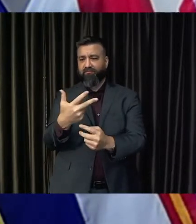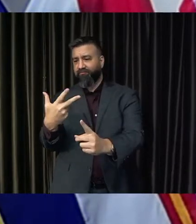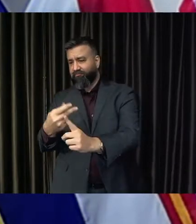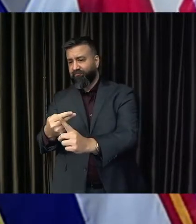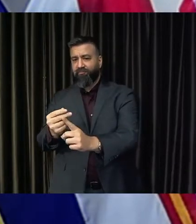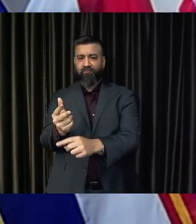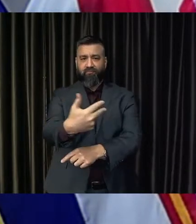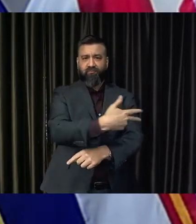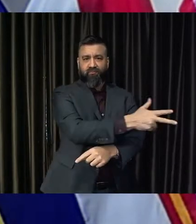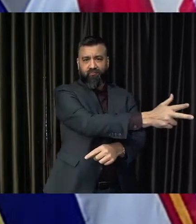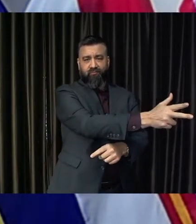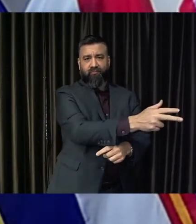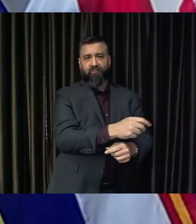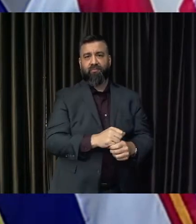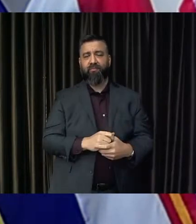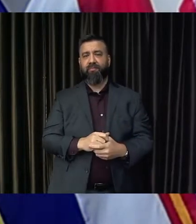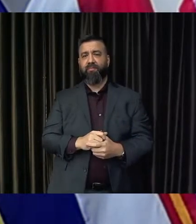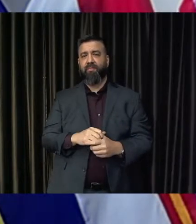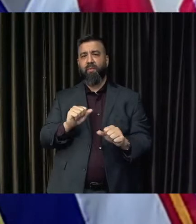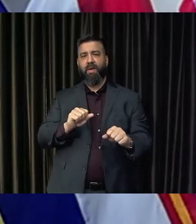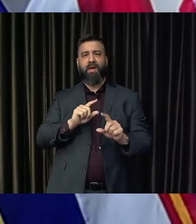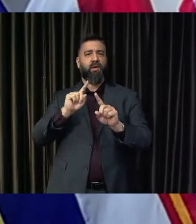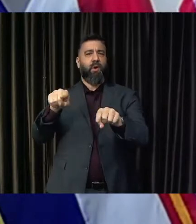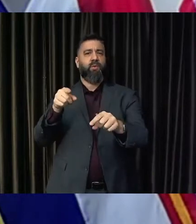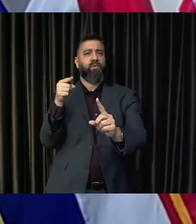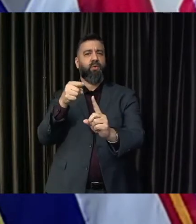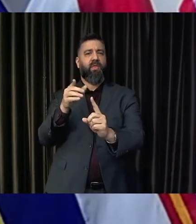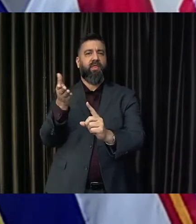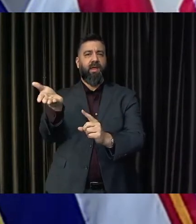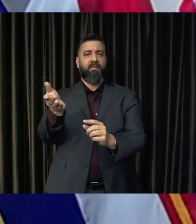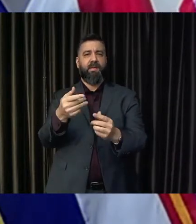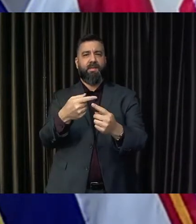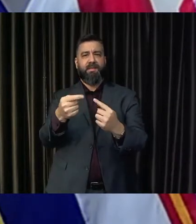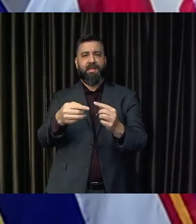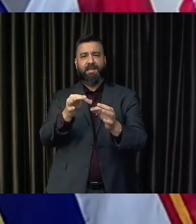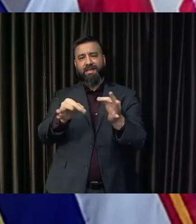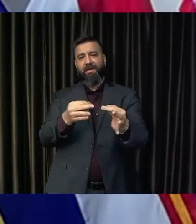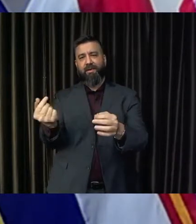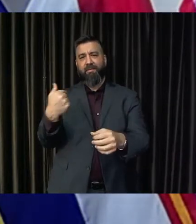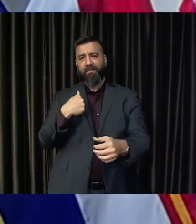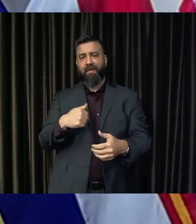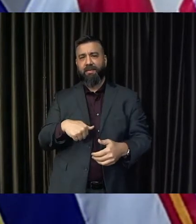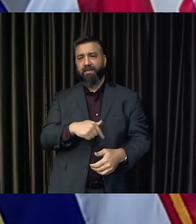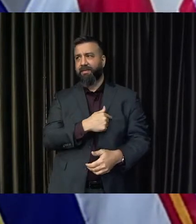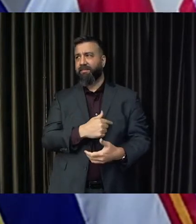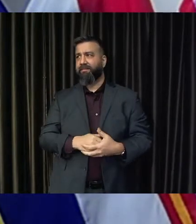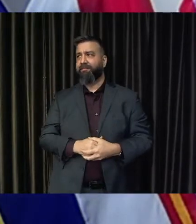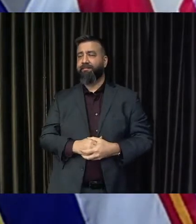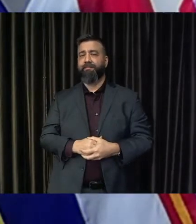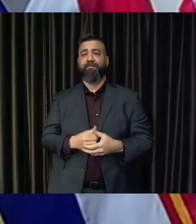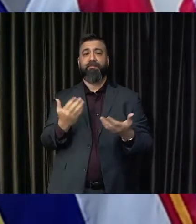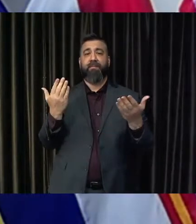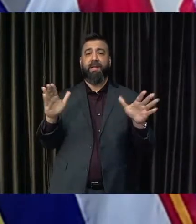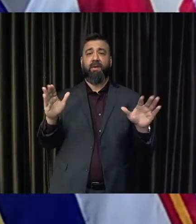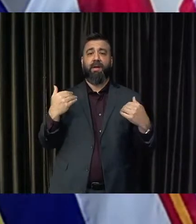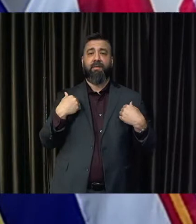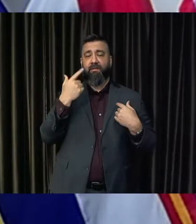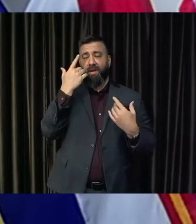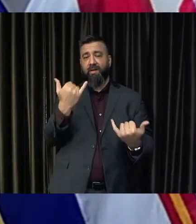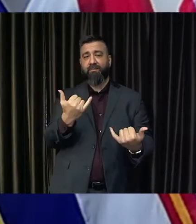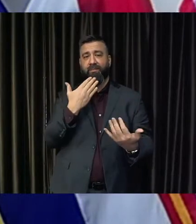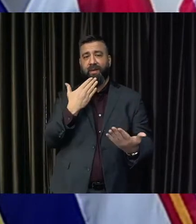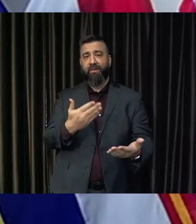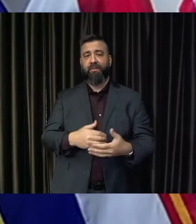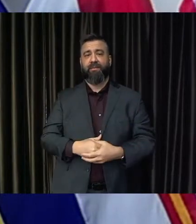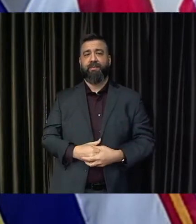them at their location instead of bringing them to a vaccination center. That's all we have for now. Okay, thank you.